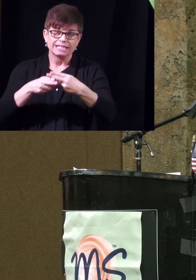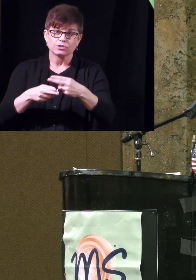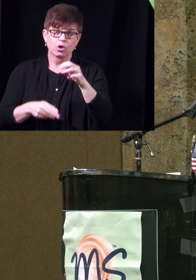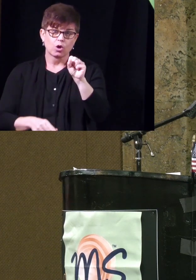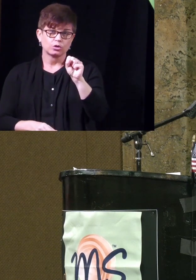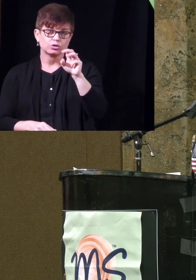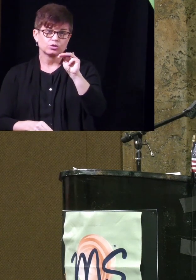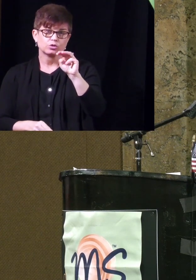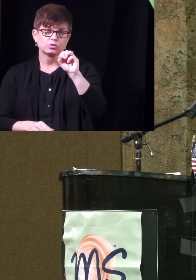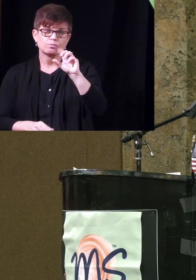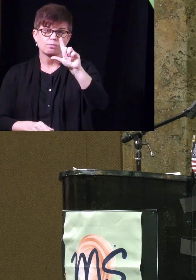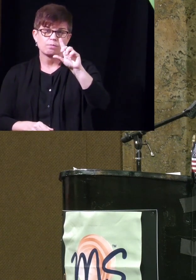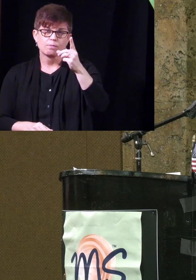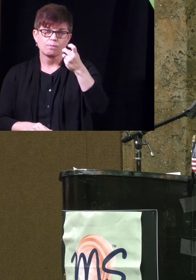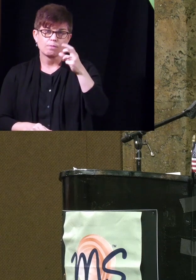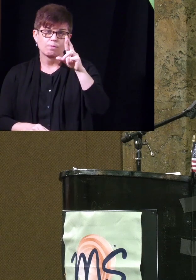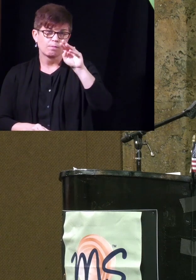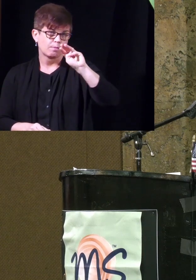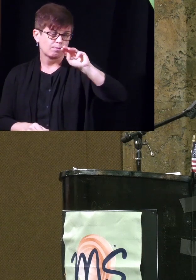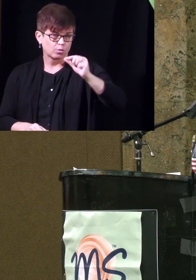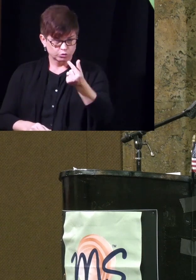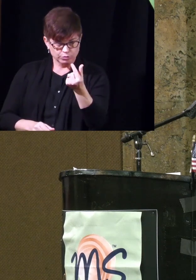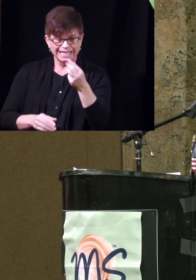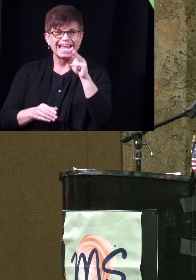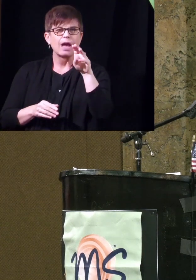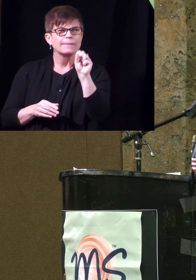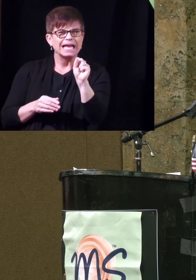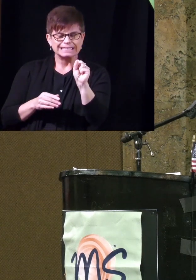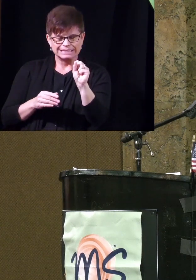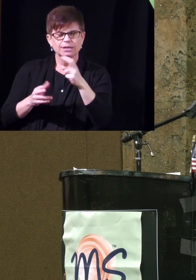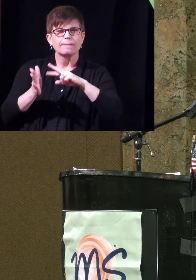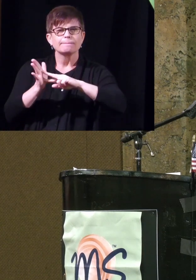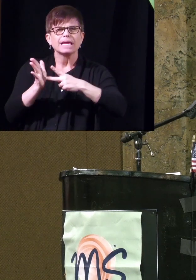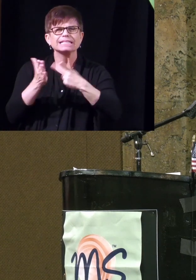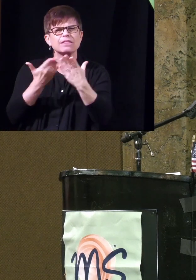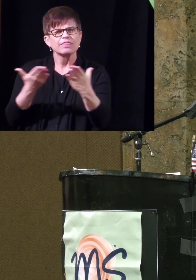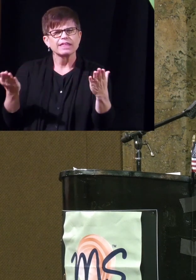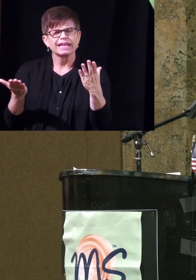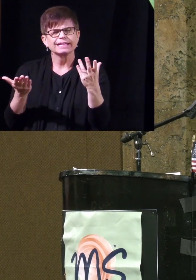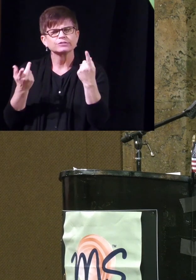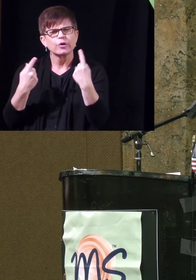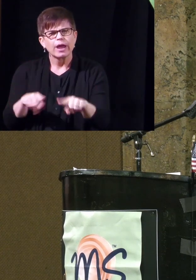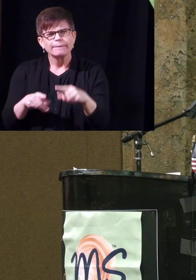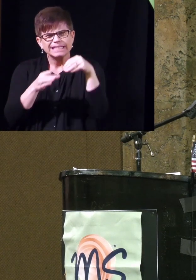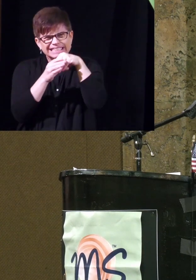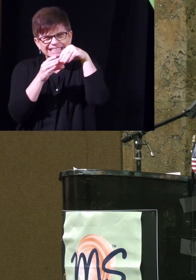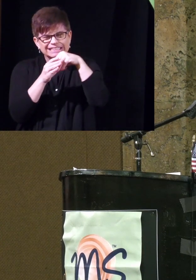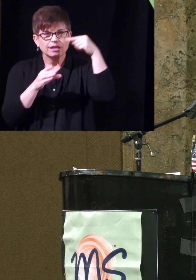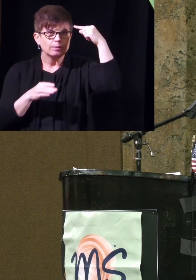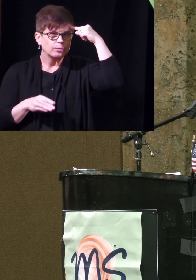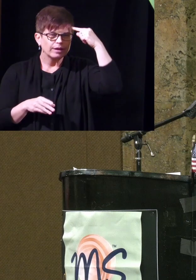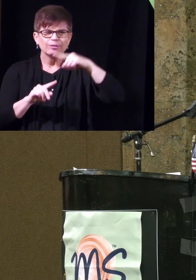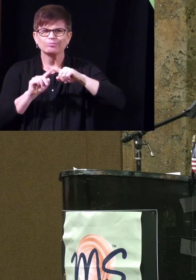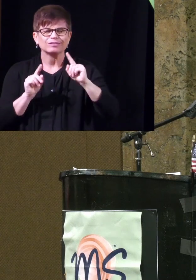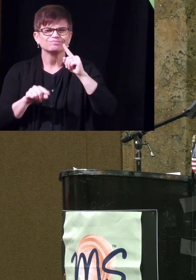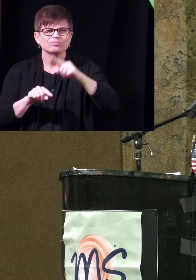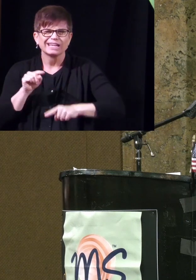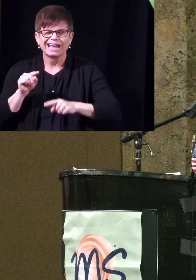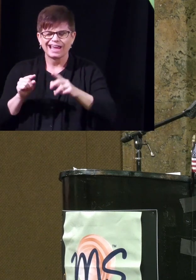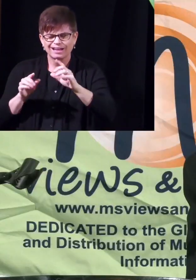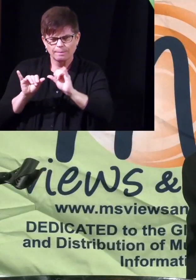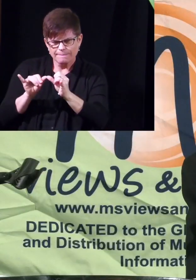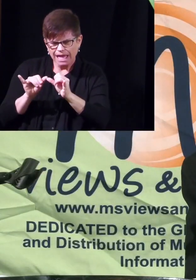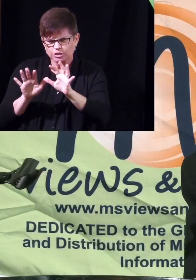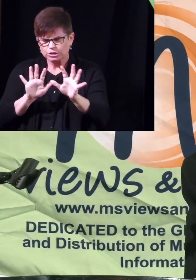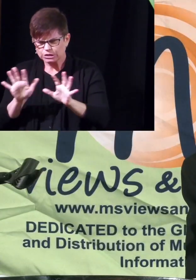MS, that there are things happening in the brain that we haven't been able to measure very well so far, and we're needing and